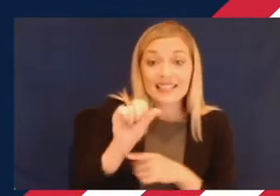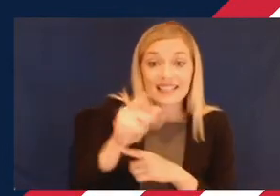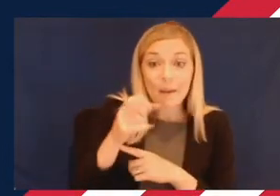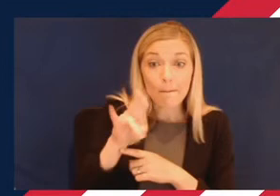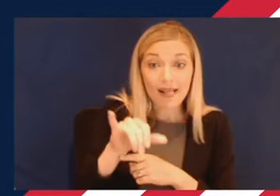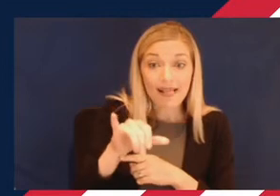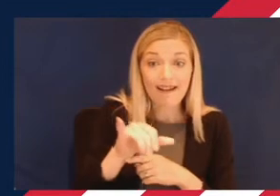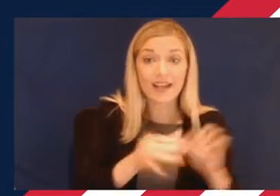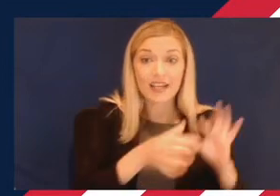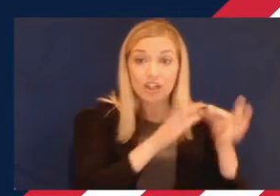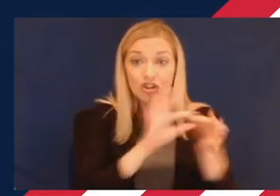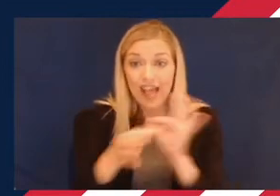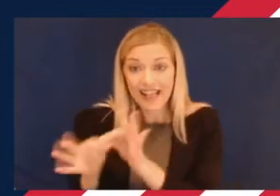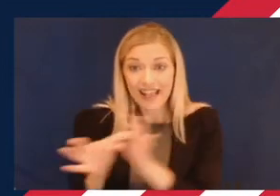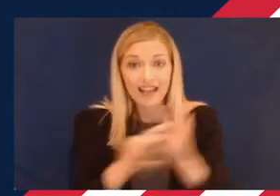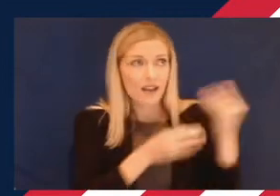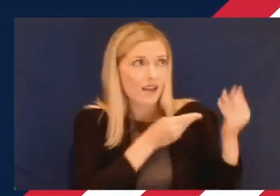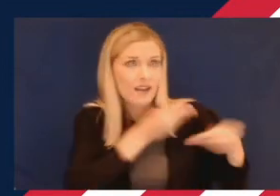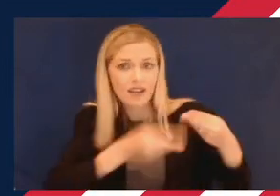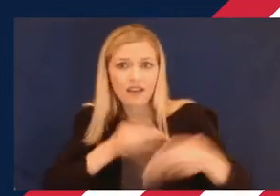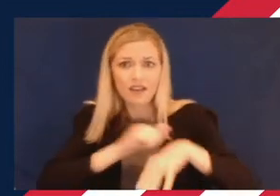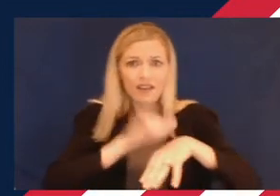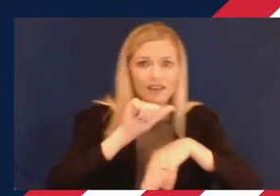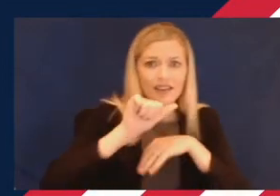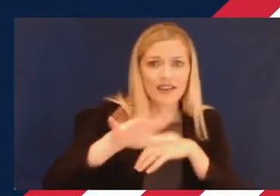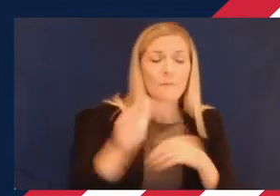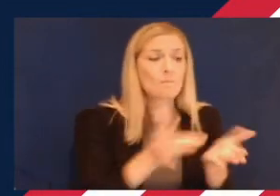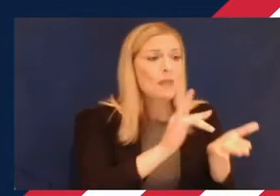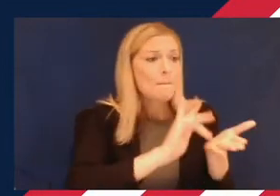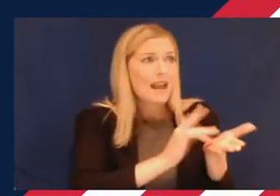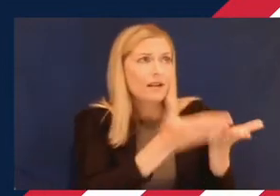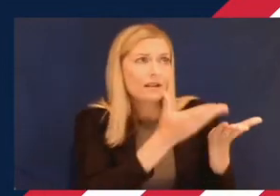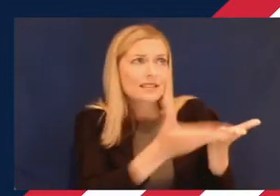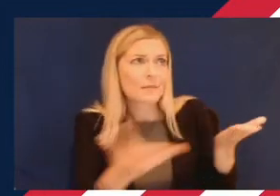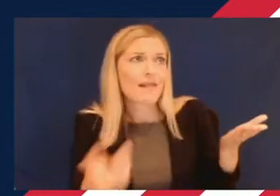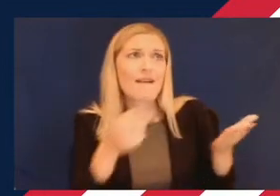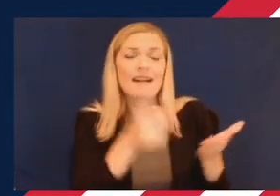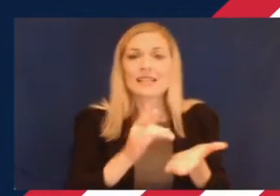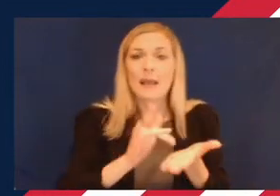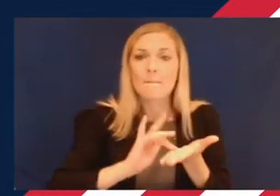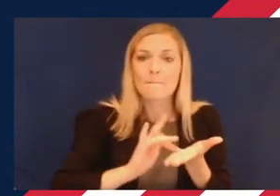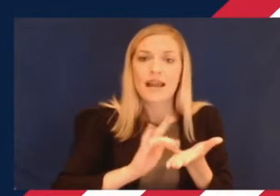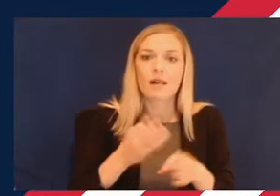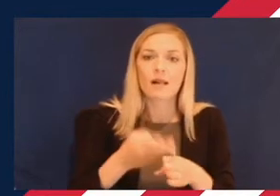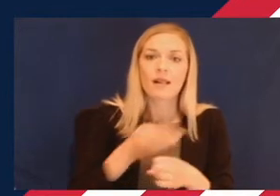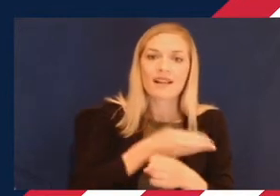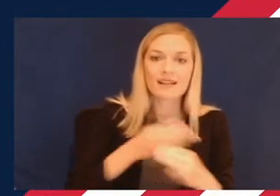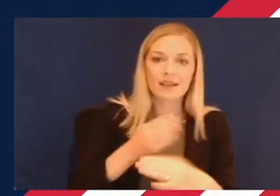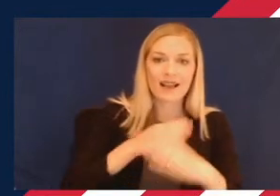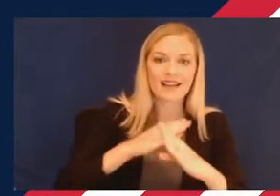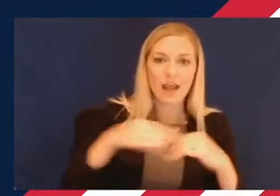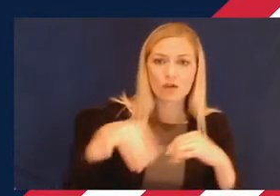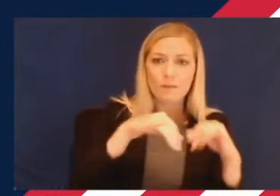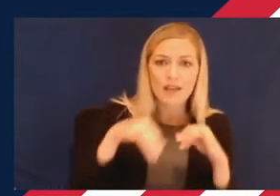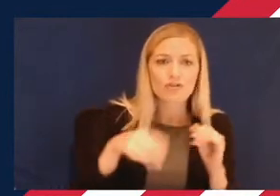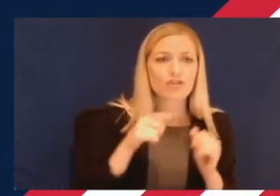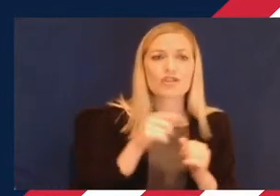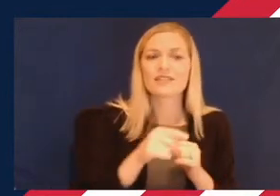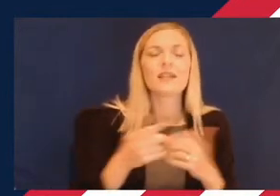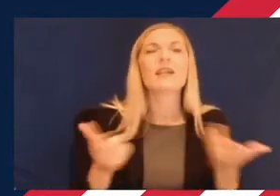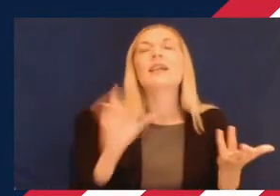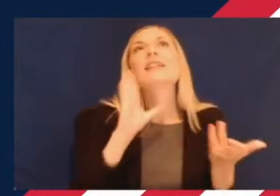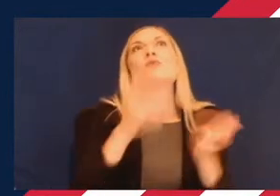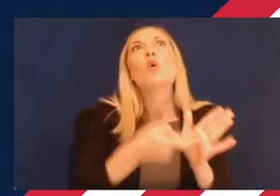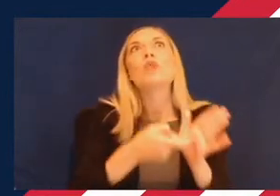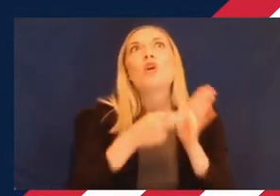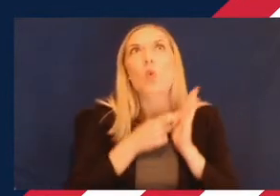protective equipment, medical supplies, medical countermeasures, and this is going to require major investments in national manufacturing capacity. We need to